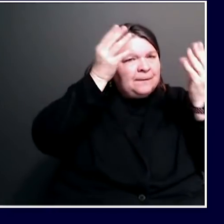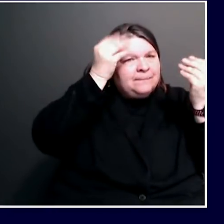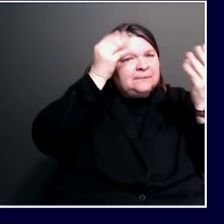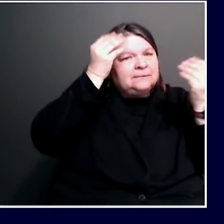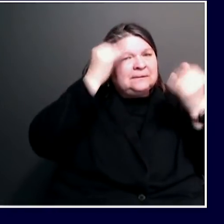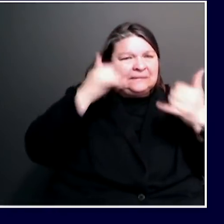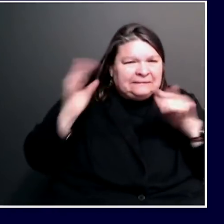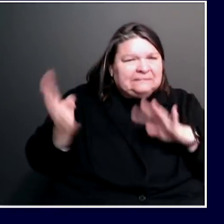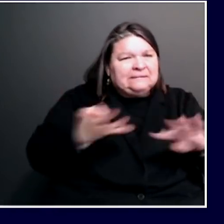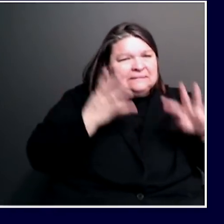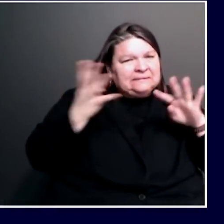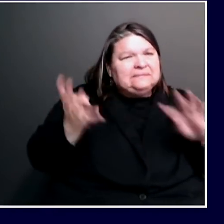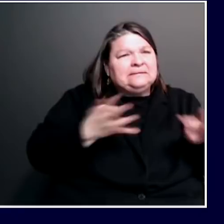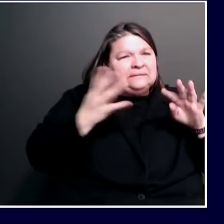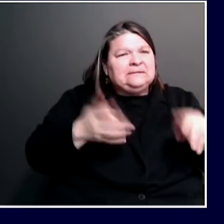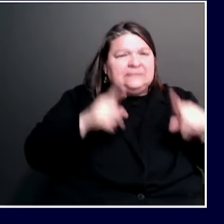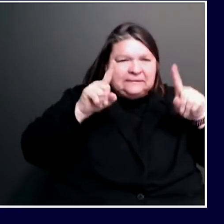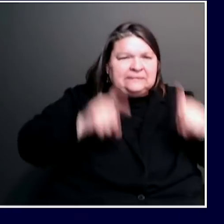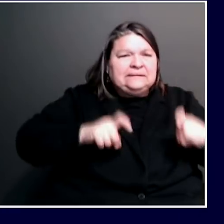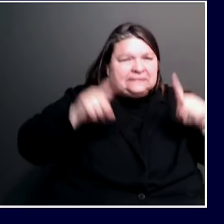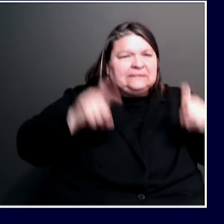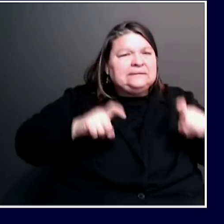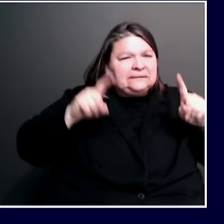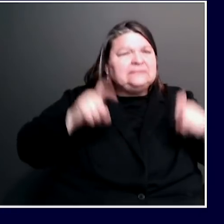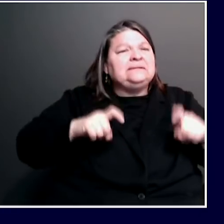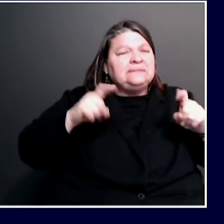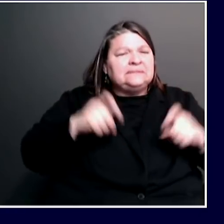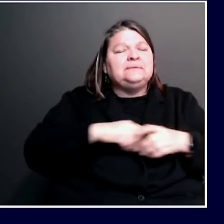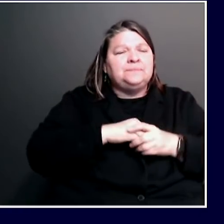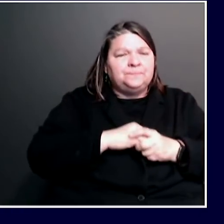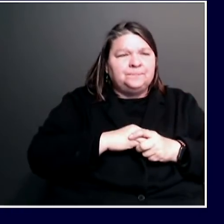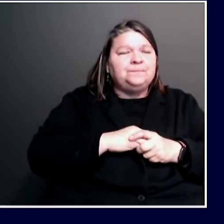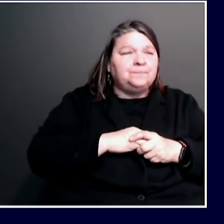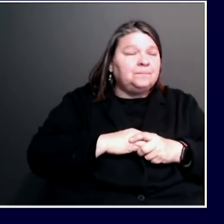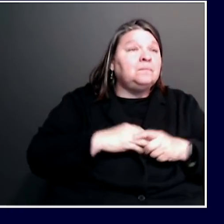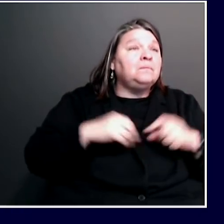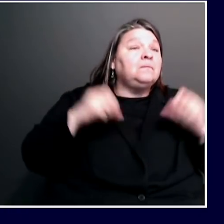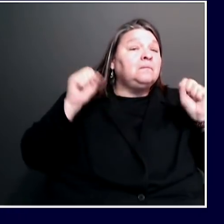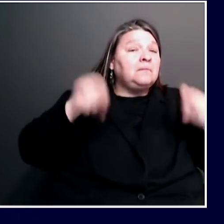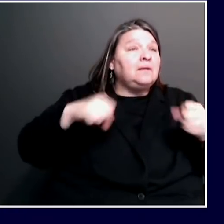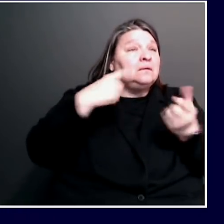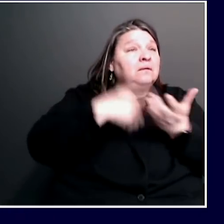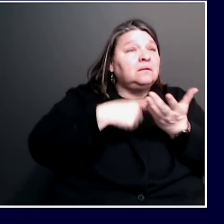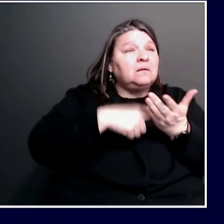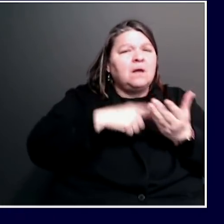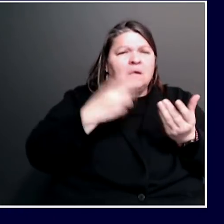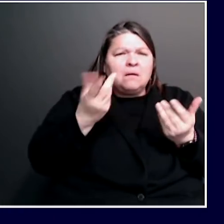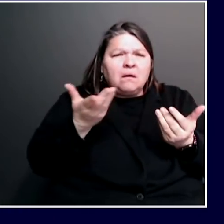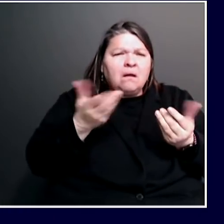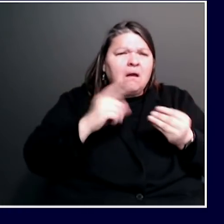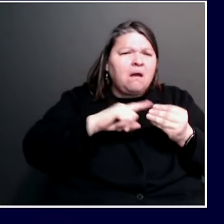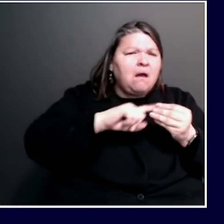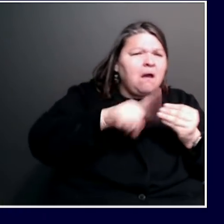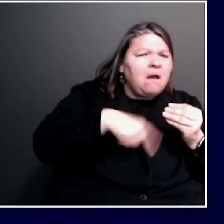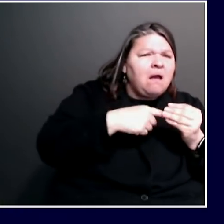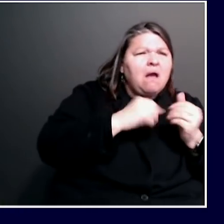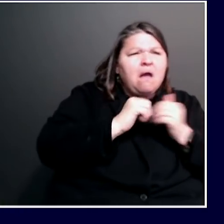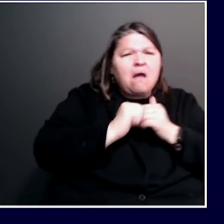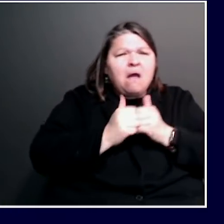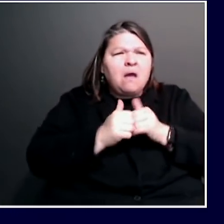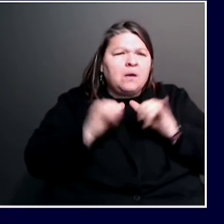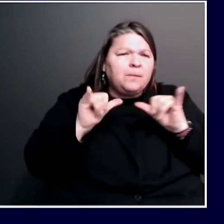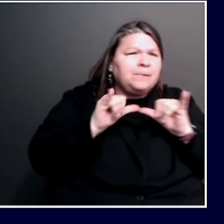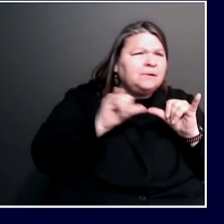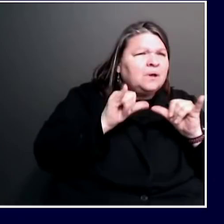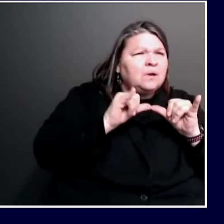backlog. But this is an occasion to again discuss the metrics that tell us what's going on with the pandemic